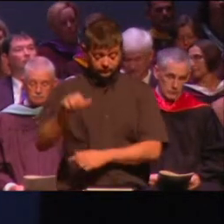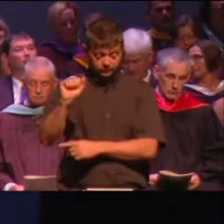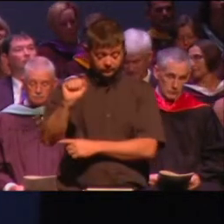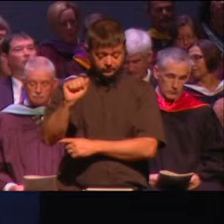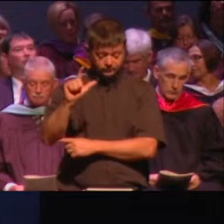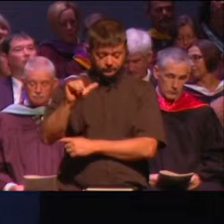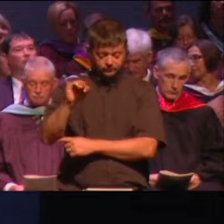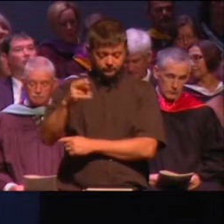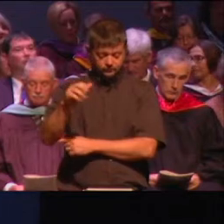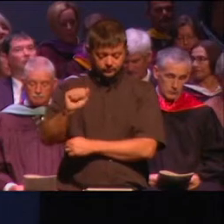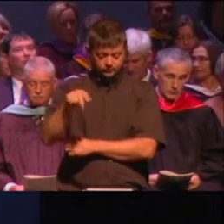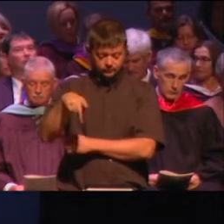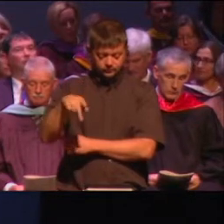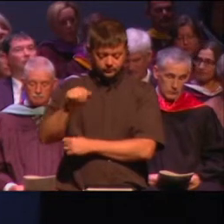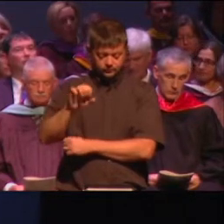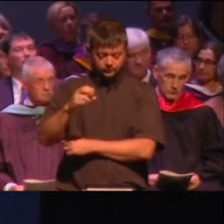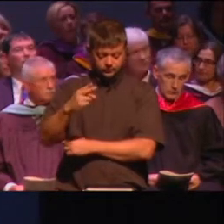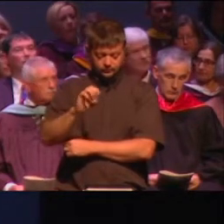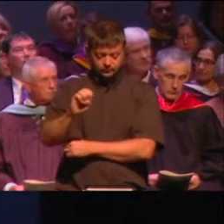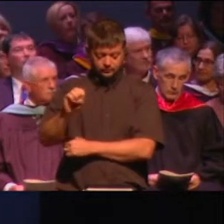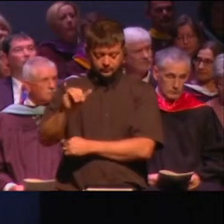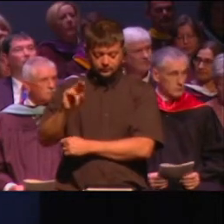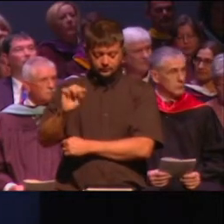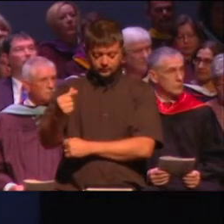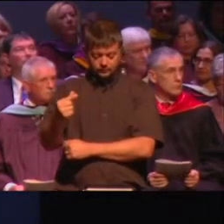Alicia Paqui Yang.